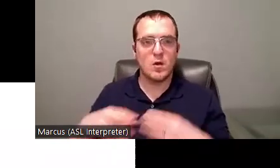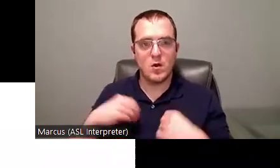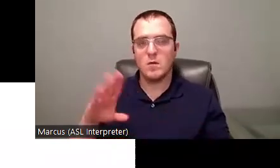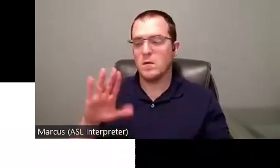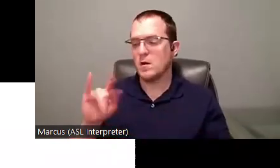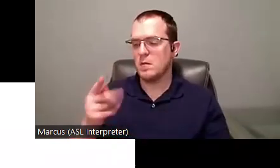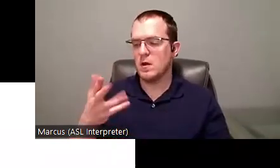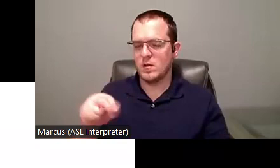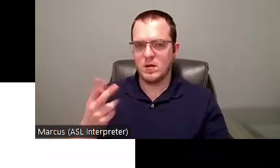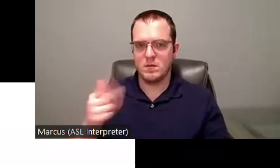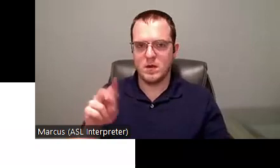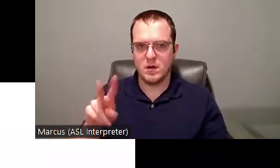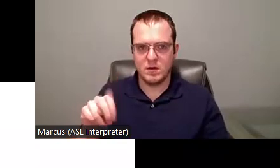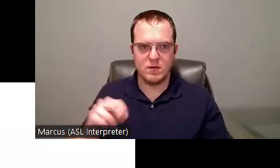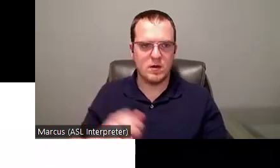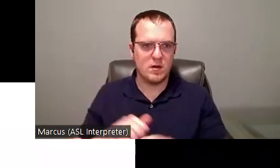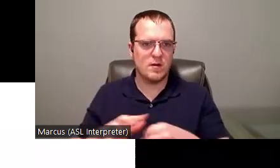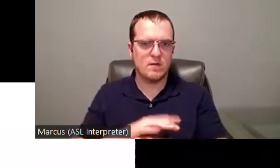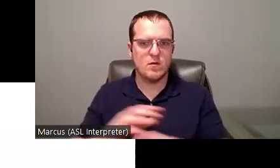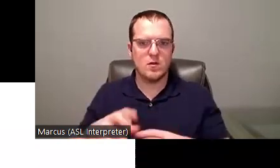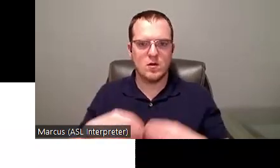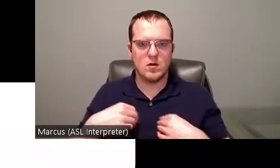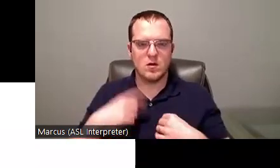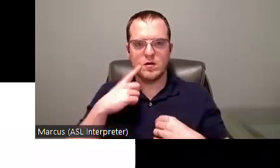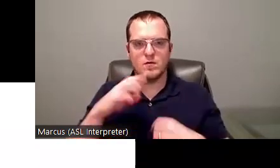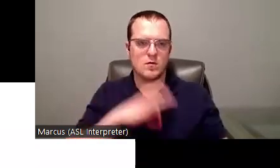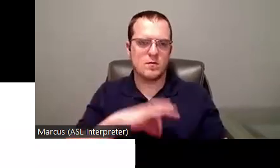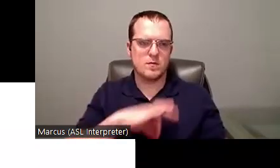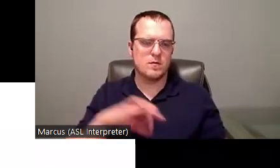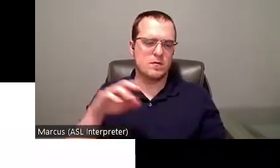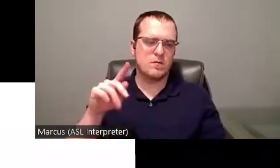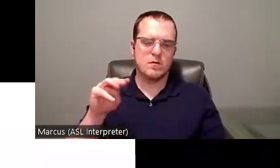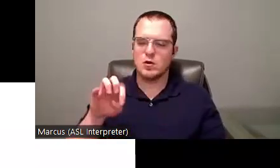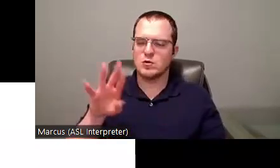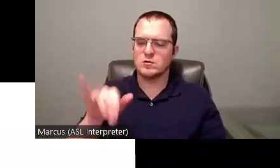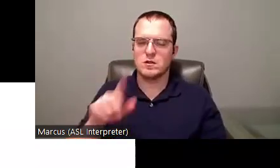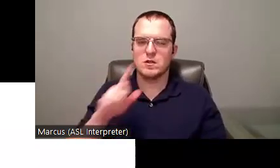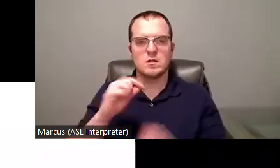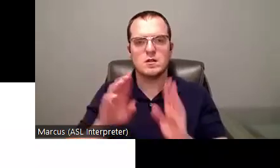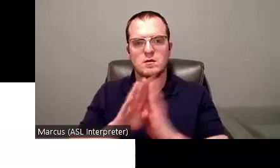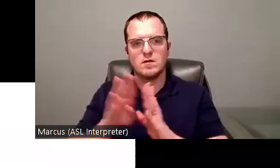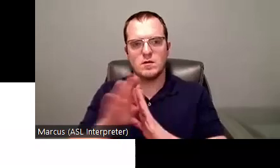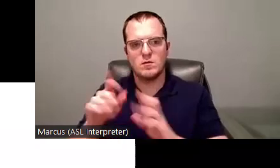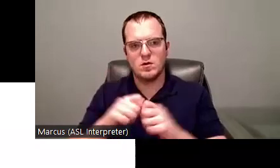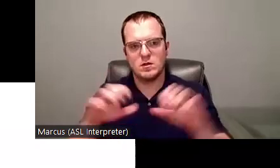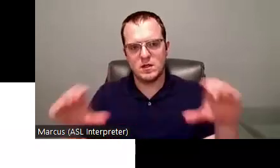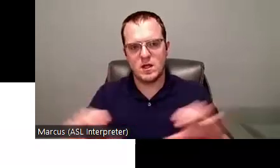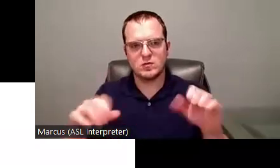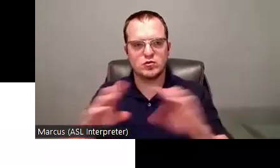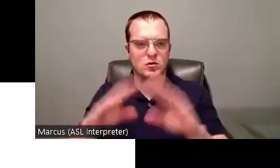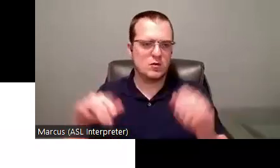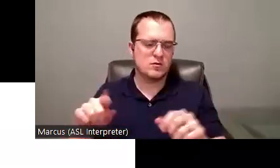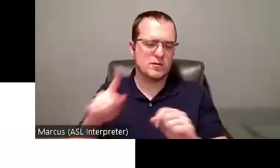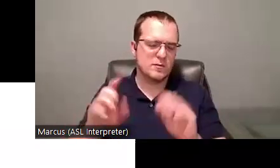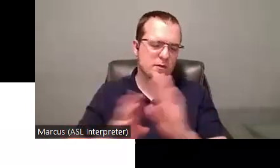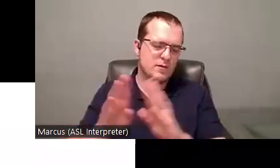Pittsburgh, which is a fully owned subsidiary of Pittsburgh Mercy. The developer of this project is Action Housing, which has been